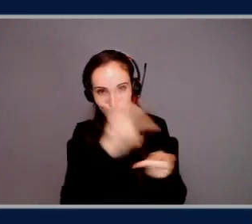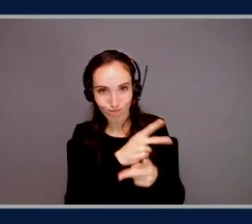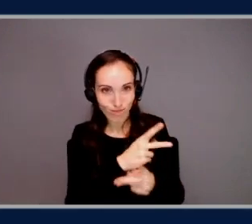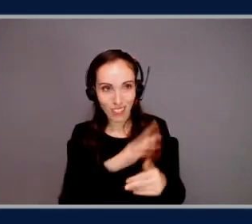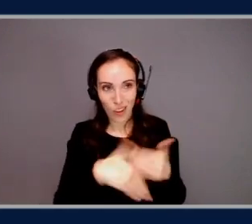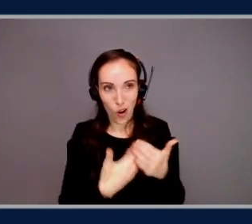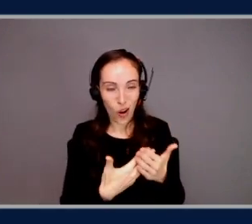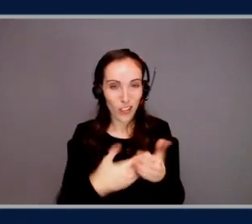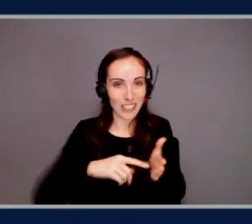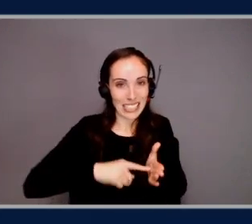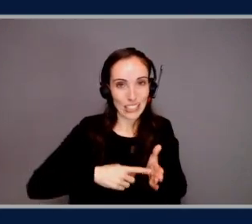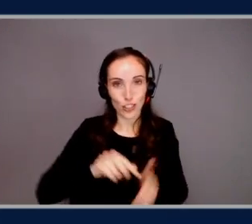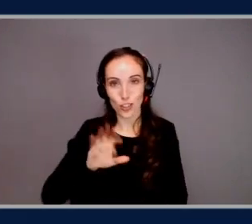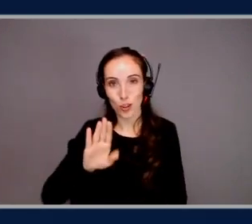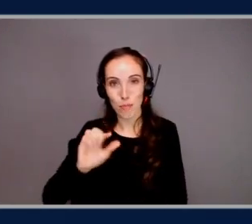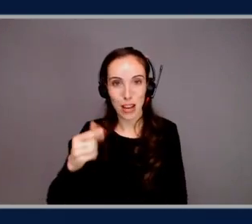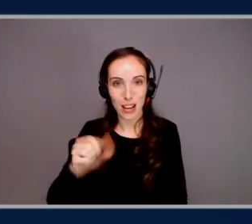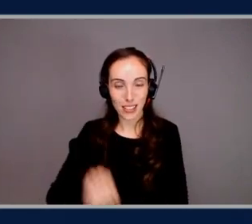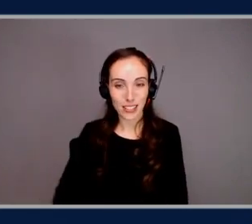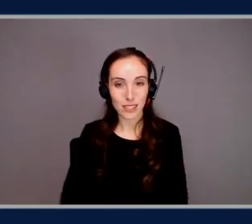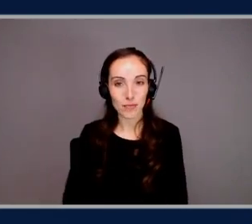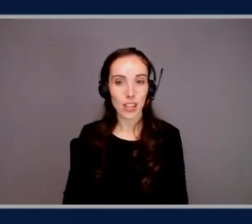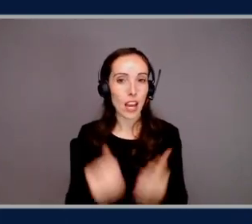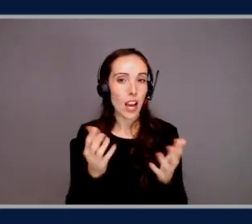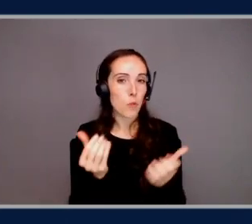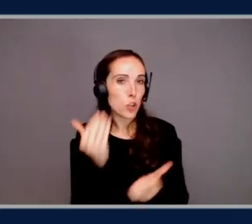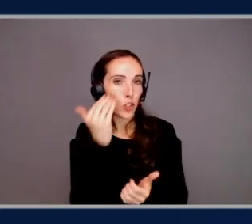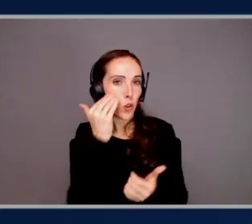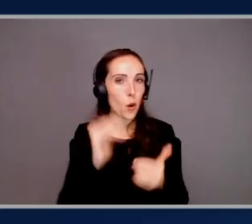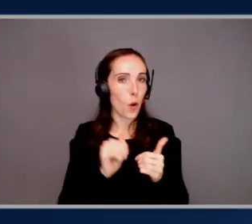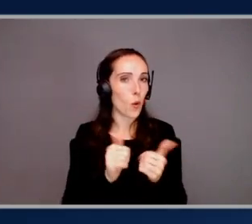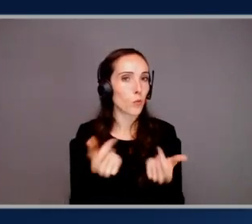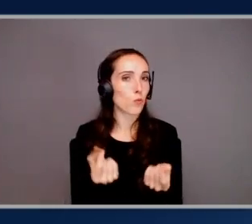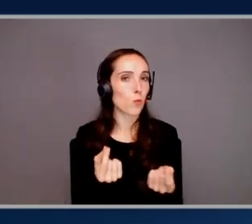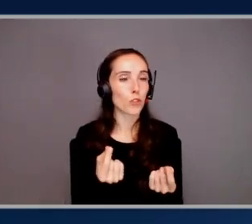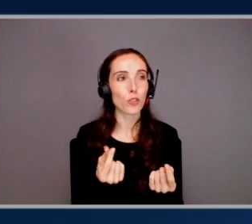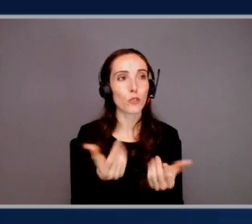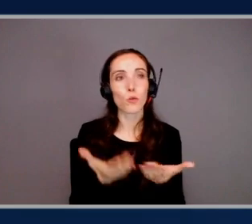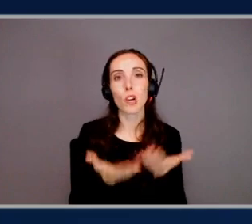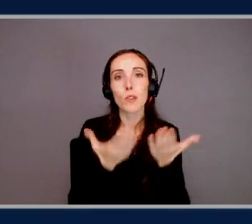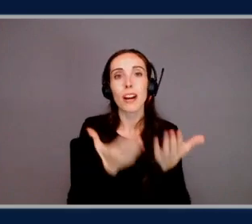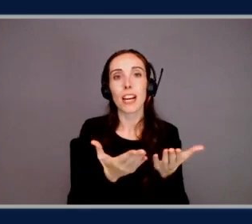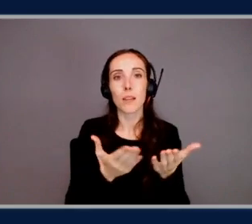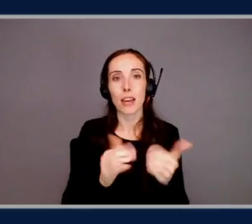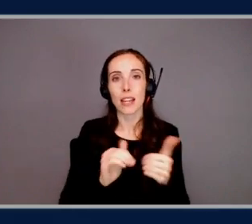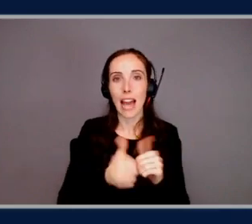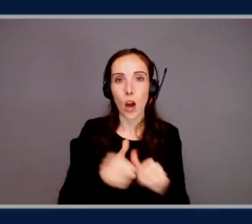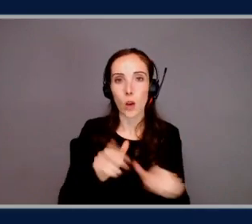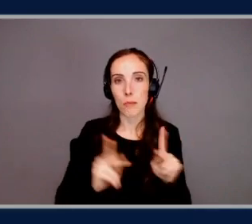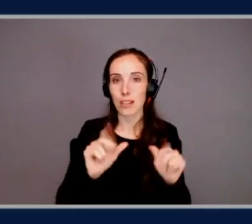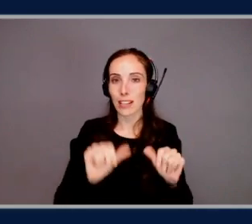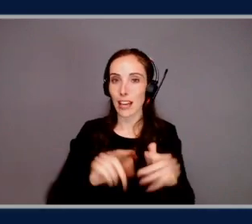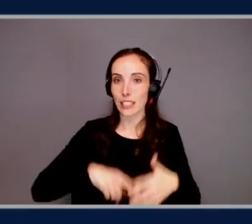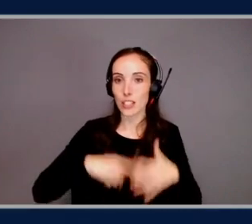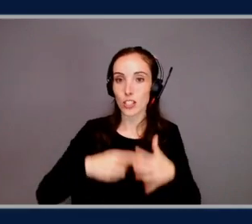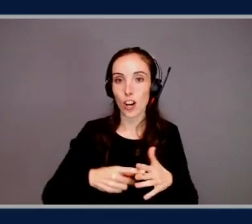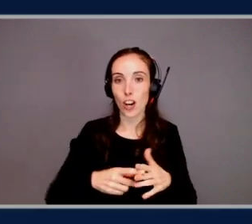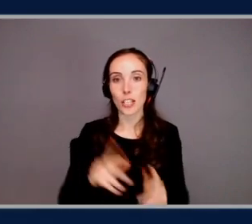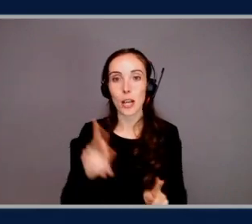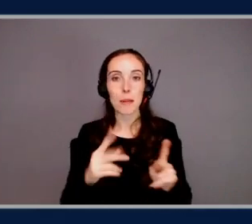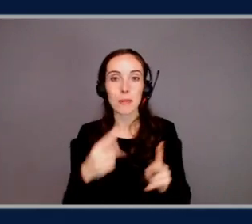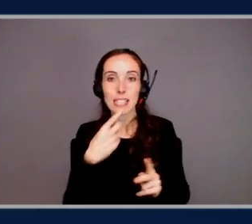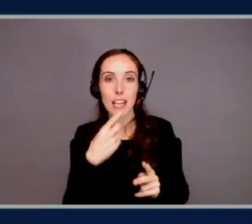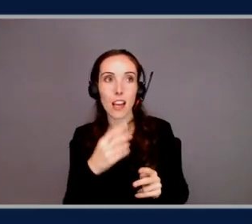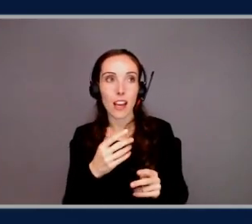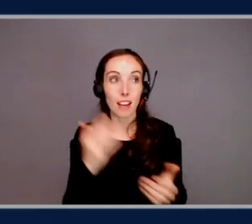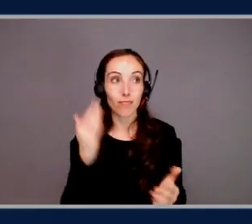know, how are you guys recommending people get started with this? Like, if someone is saying, I keep hearing about Q Developer, I keep hearing about your